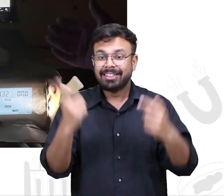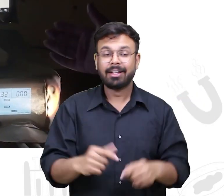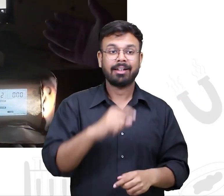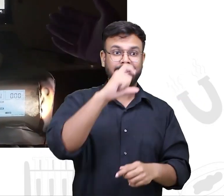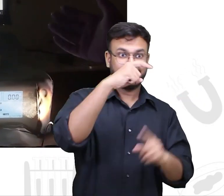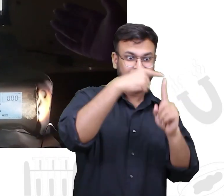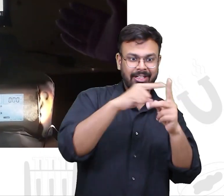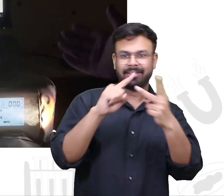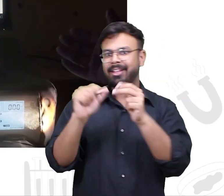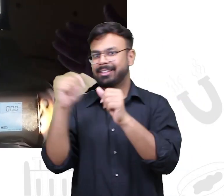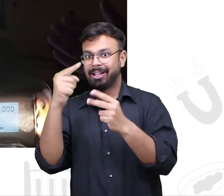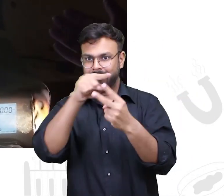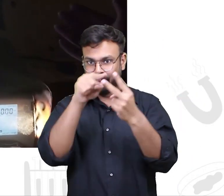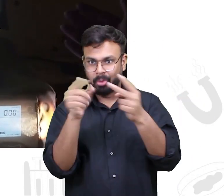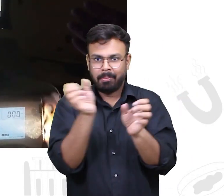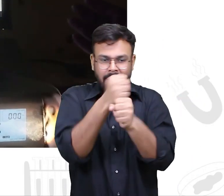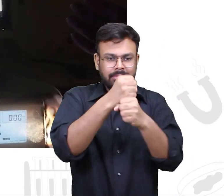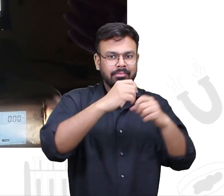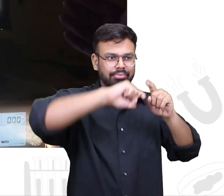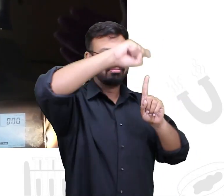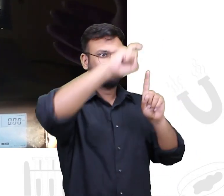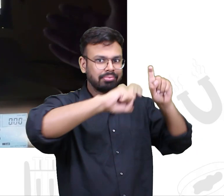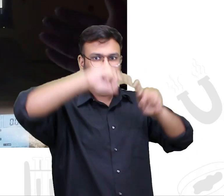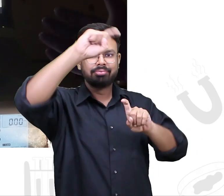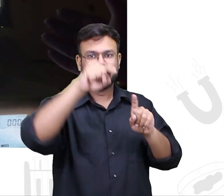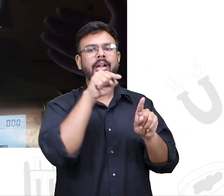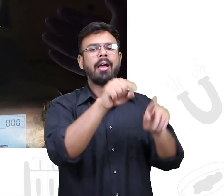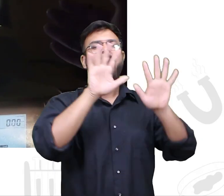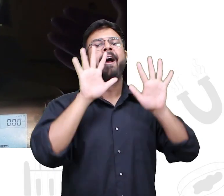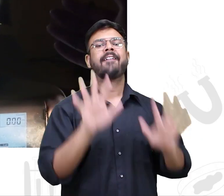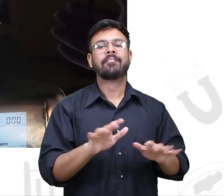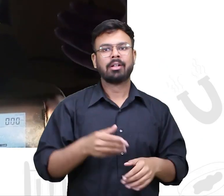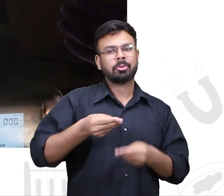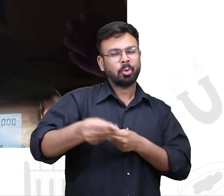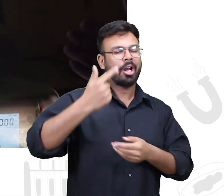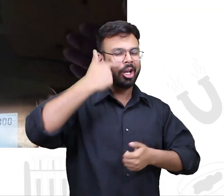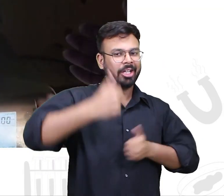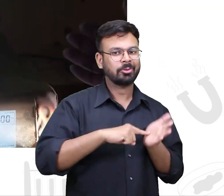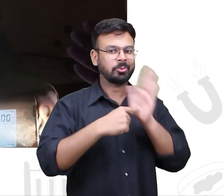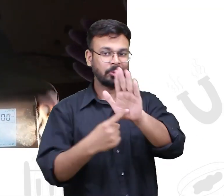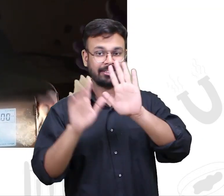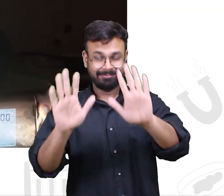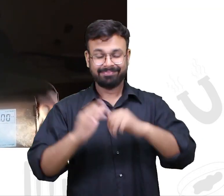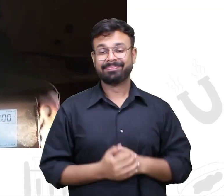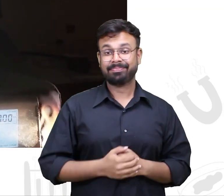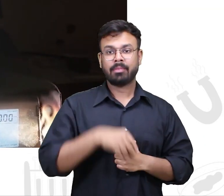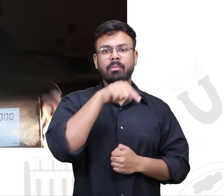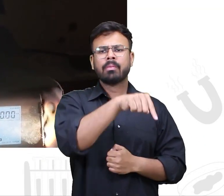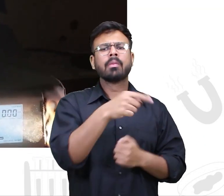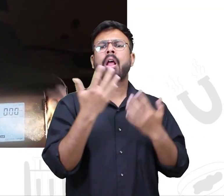of current generated using the anode and cathode setup that we will be showing in the coming experiment.